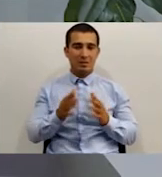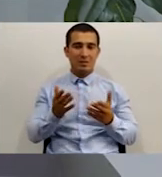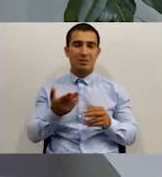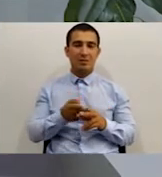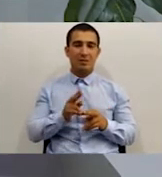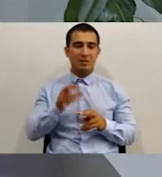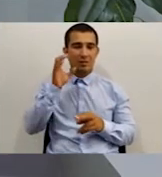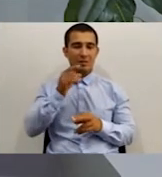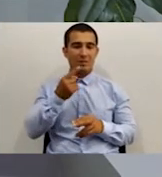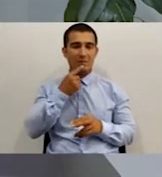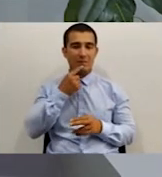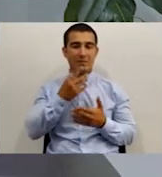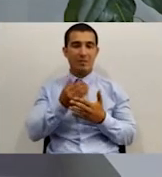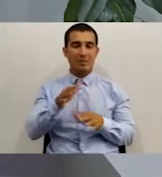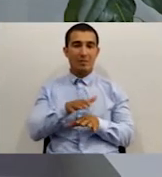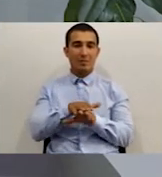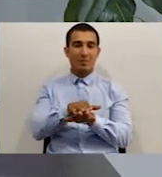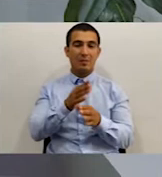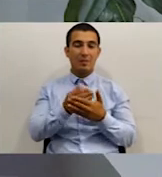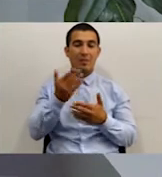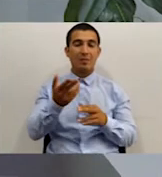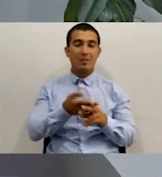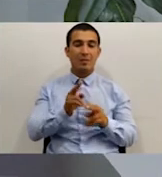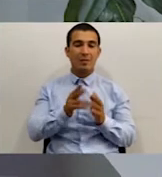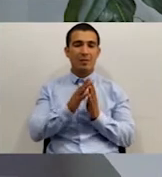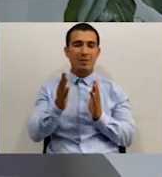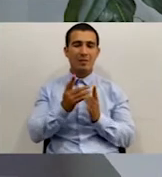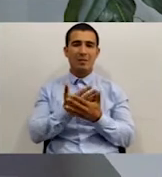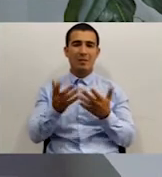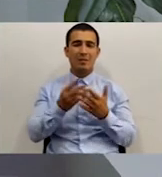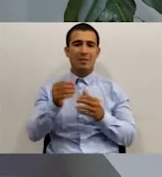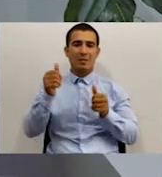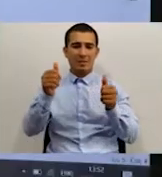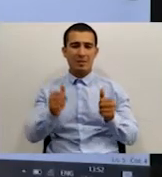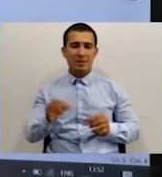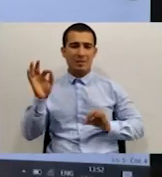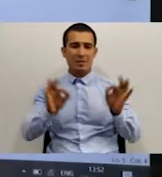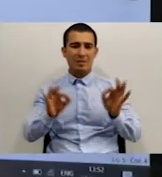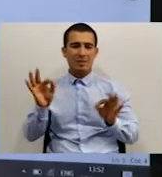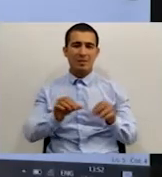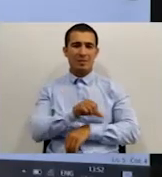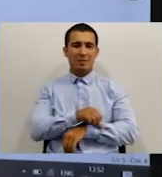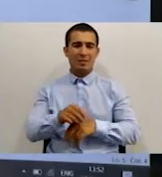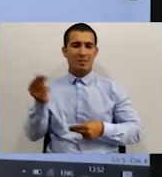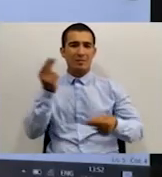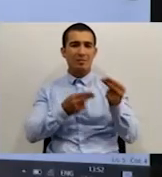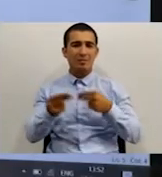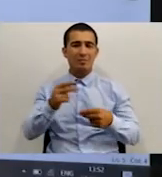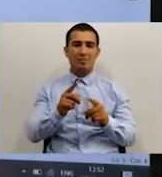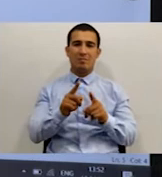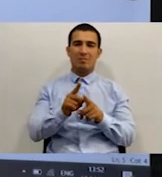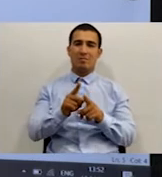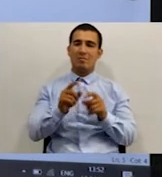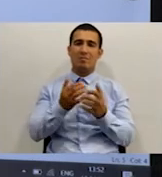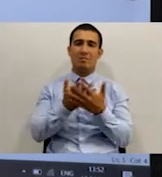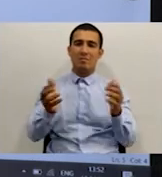hisoblanadi, ya'ni bu o'zbek tiliga tarjima qilsak toshbaqa degani, bu kutubxonaning vazifasi turli xil chizmalar chizish, grafiklar chizish, rasmlar